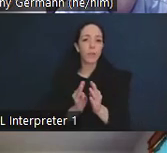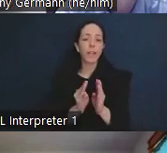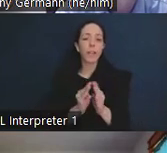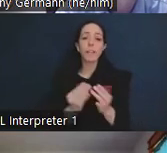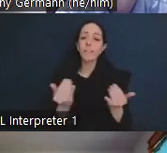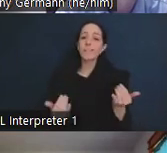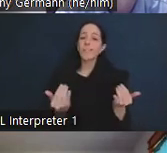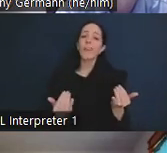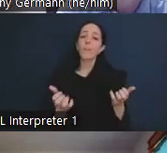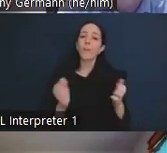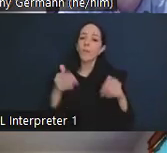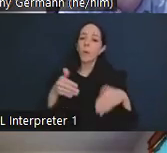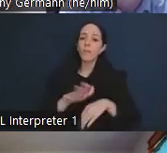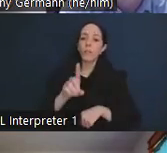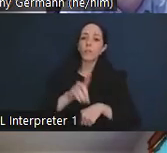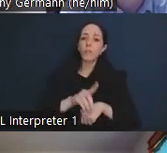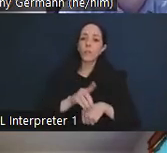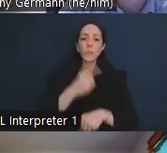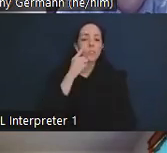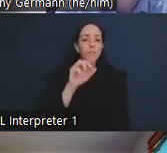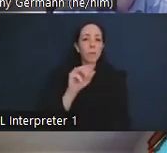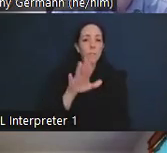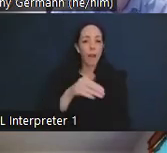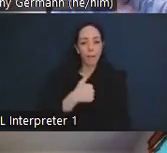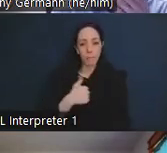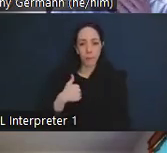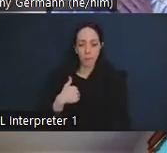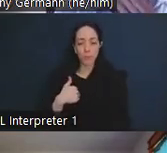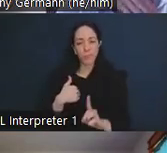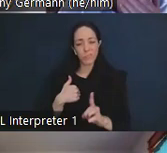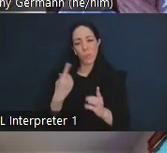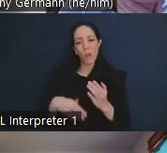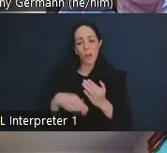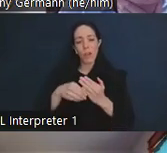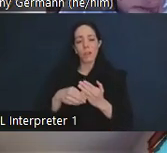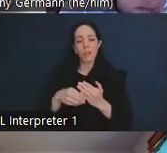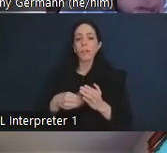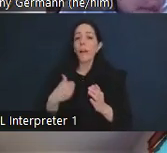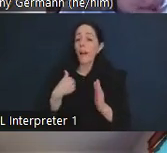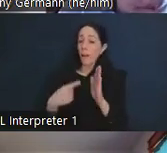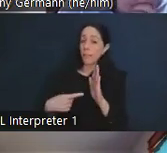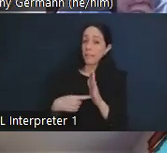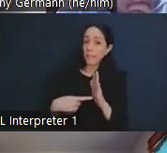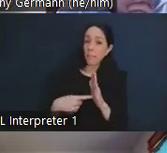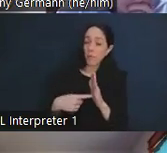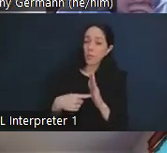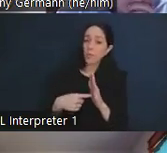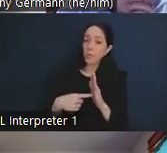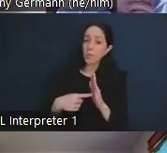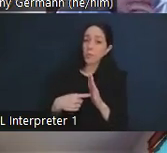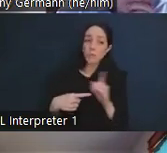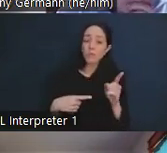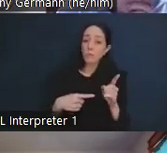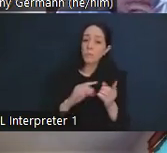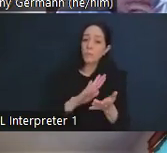on the duties for MAC members. I will make one note. There are examples in the document